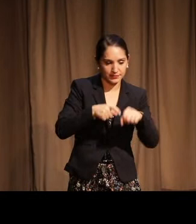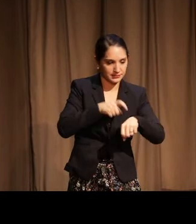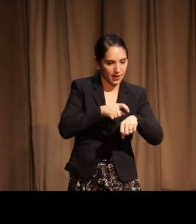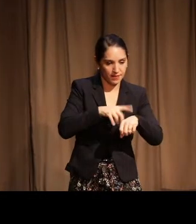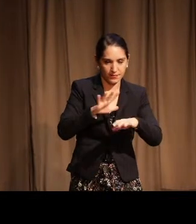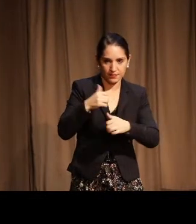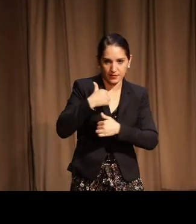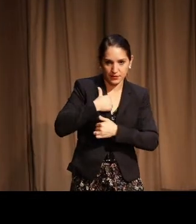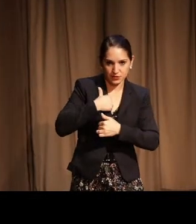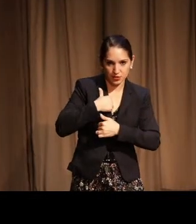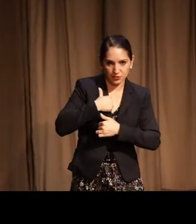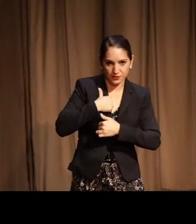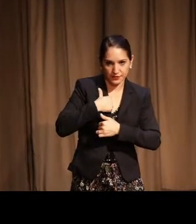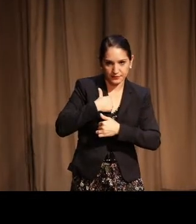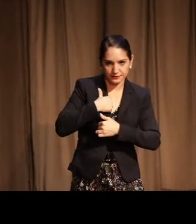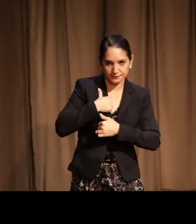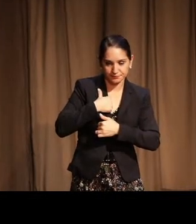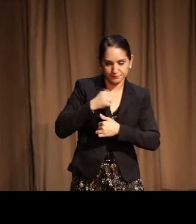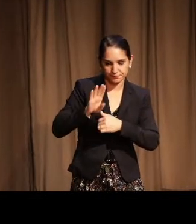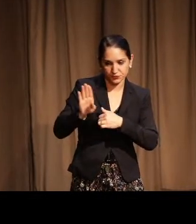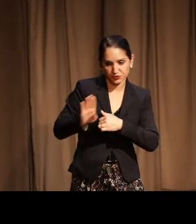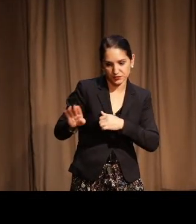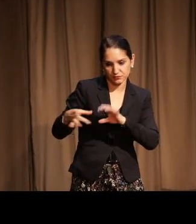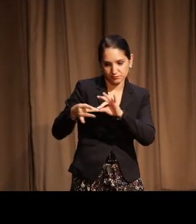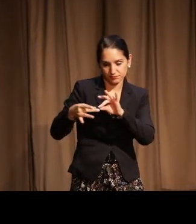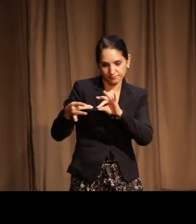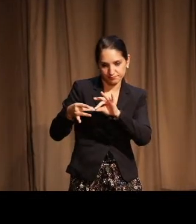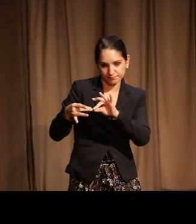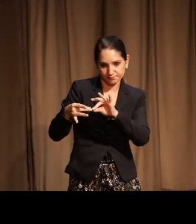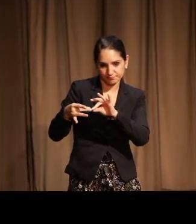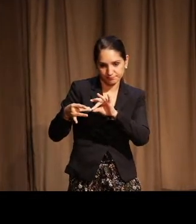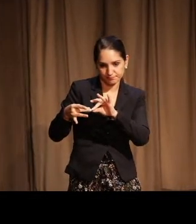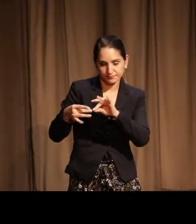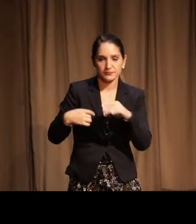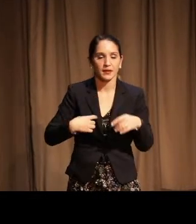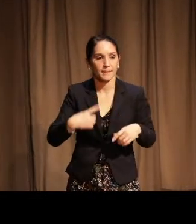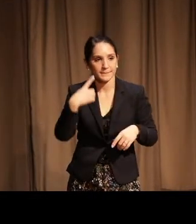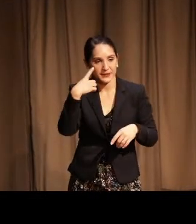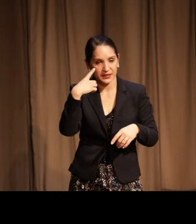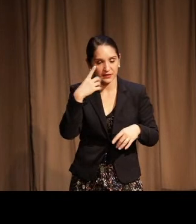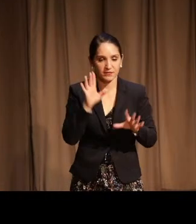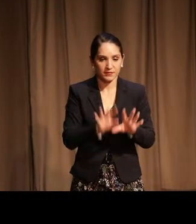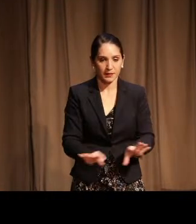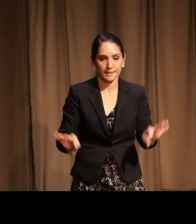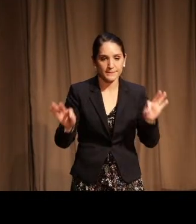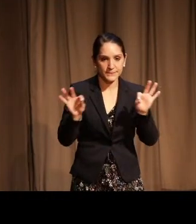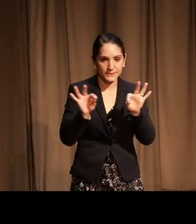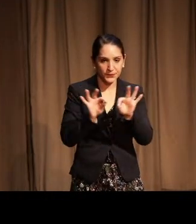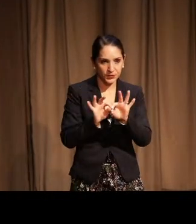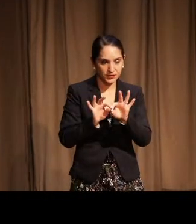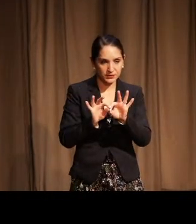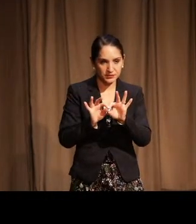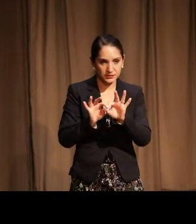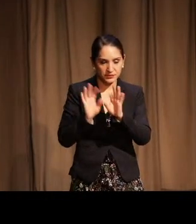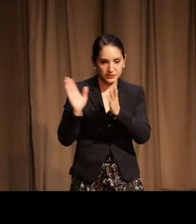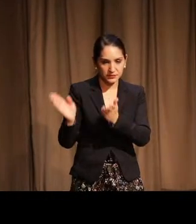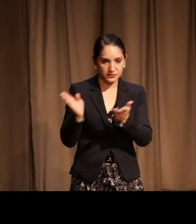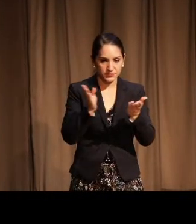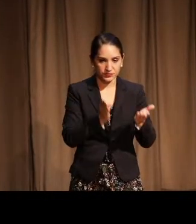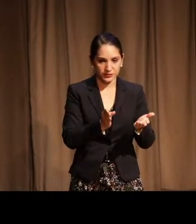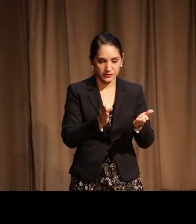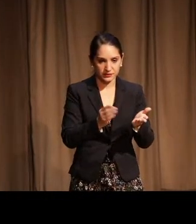military dictatorship in Latin America. And I believe in the importance to bring in this image,